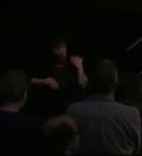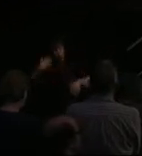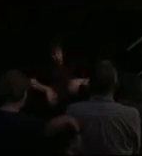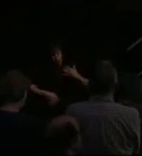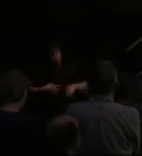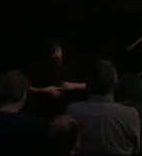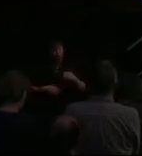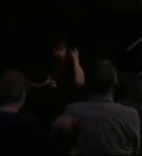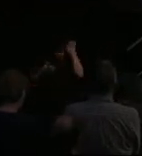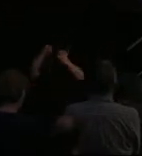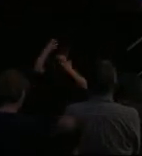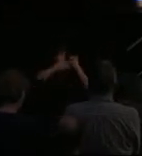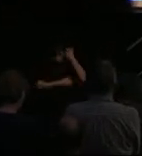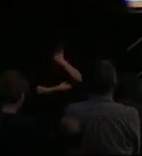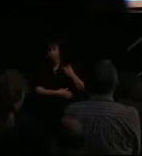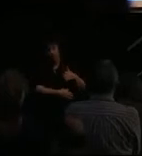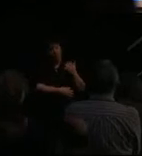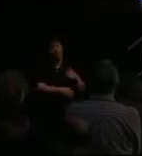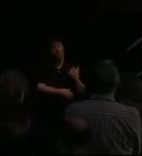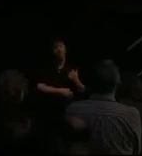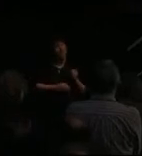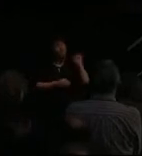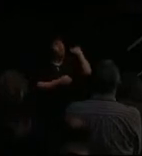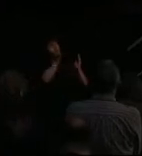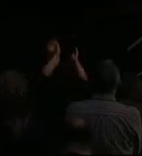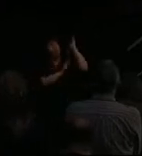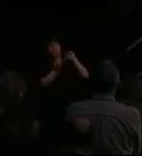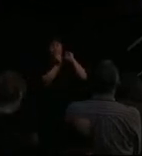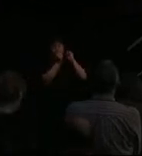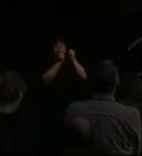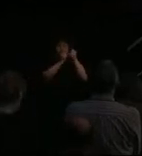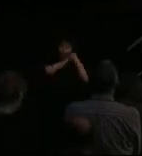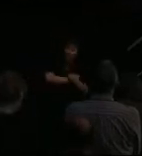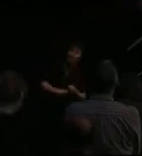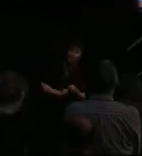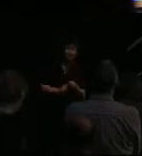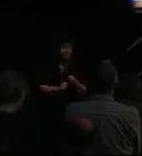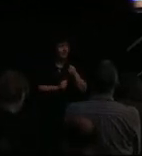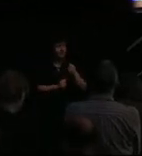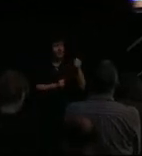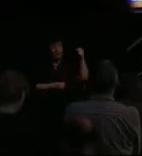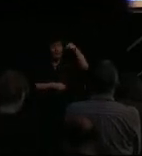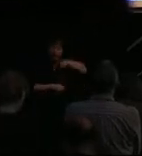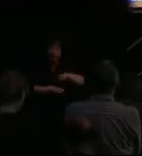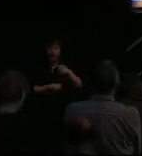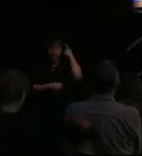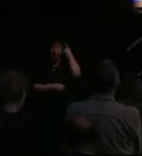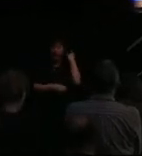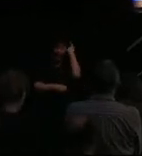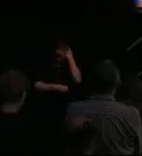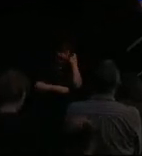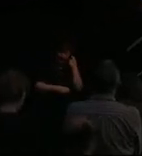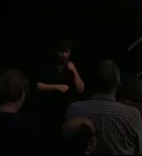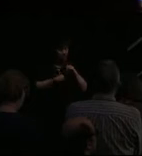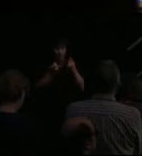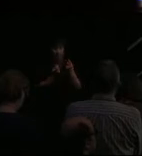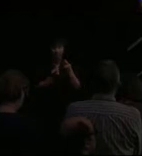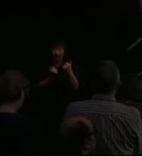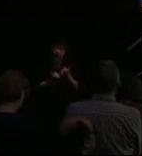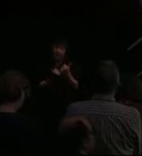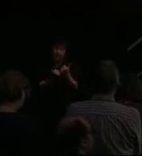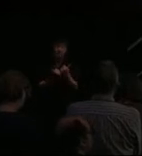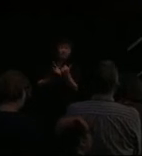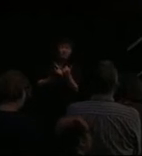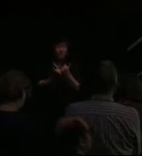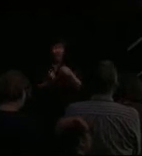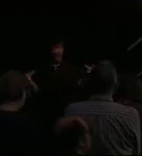and confused about life, let your presence change us. God, for those of us who've come in and think that it's been an okay week and we've got